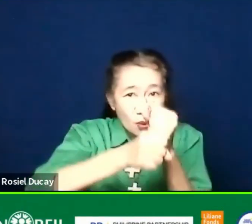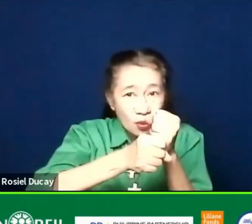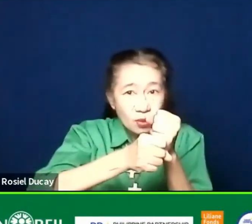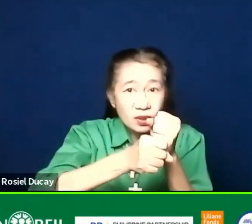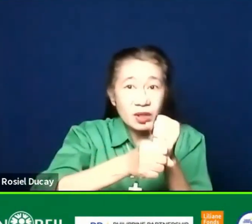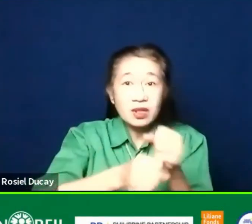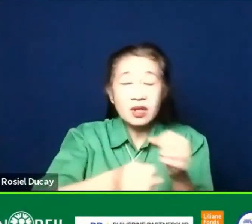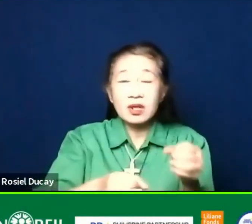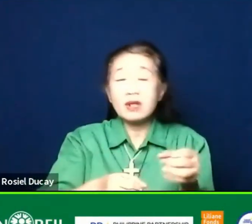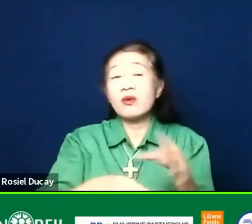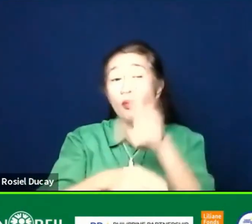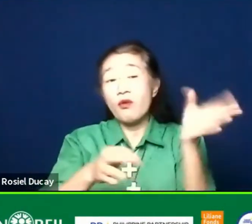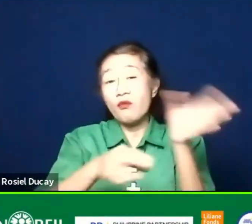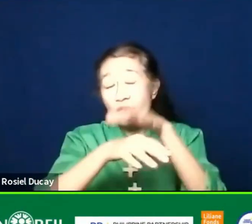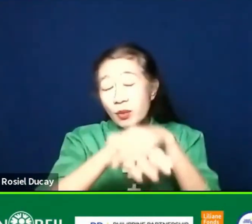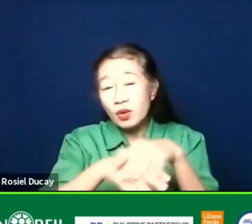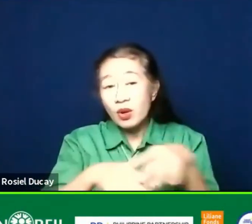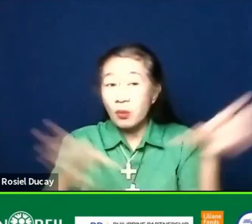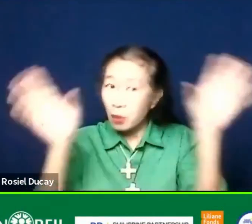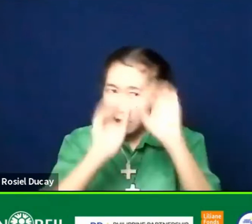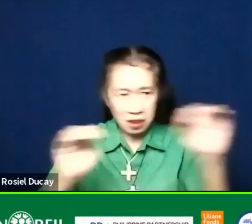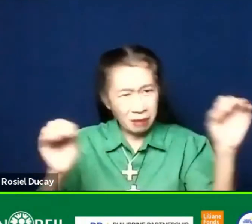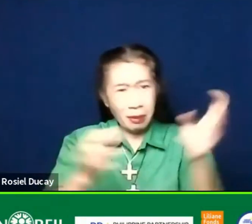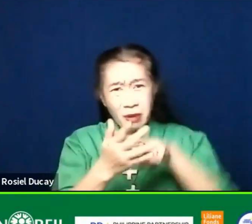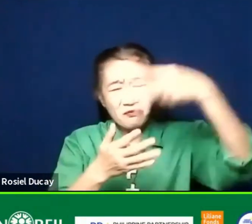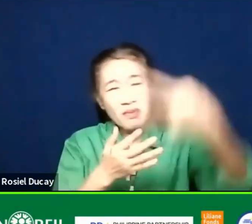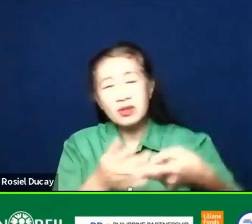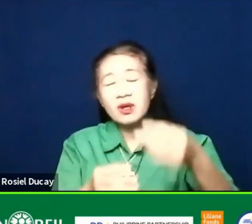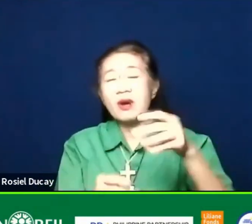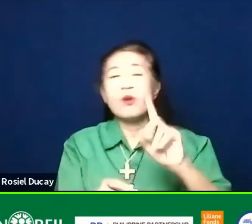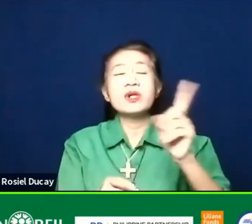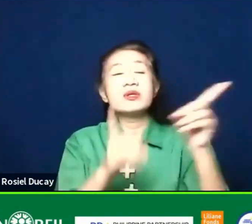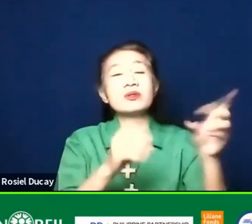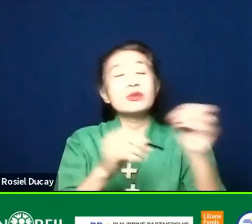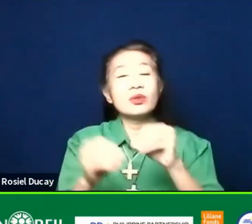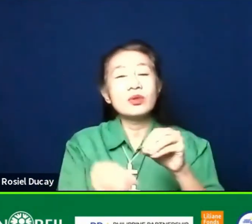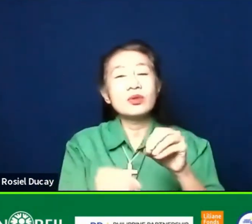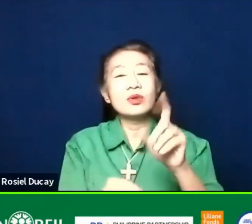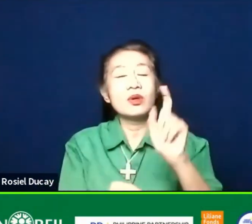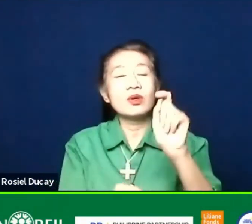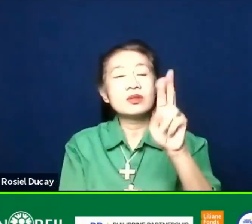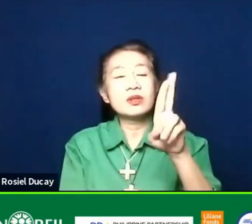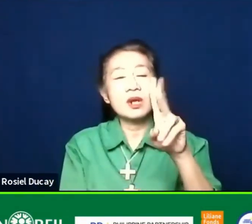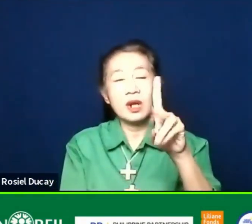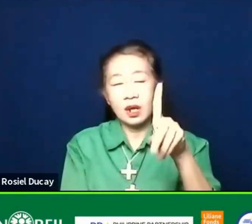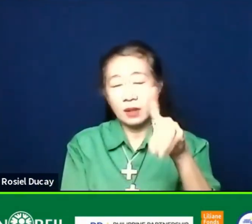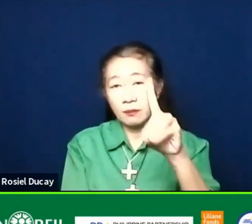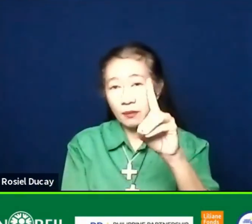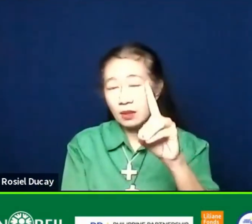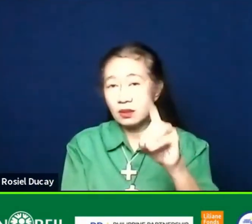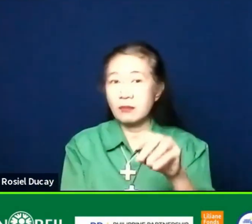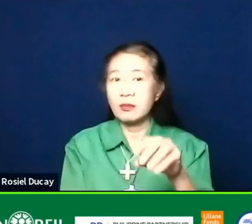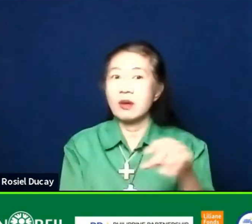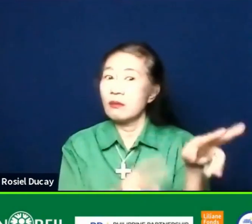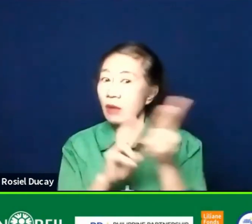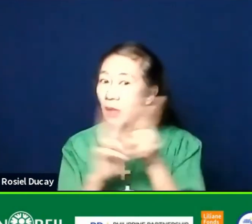babagsak. So basically you can do tripod positioning, yung parang ready to run ka just in case, or